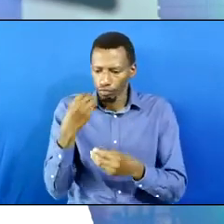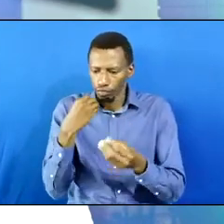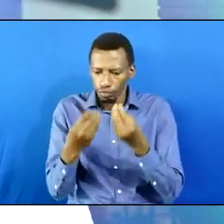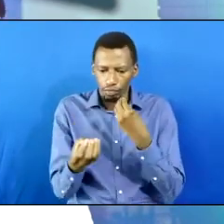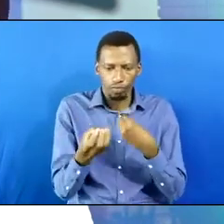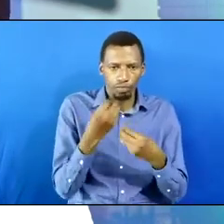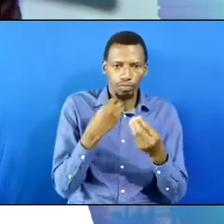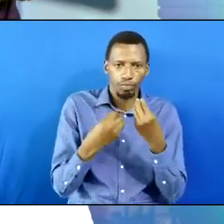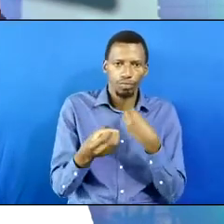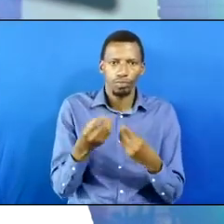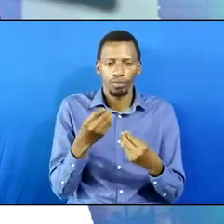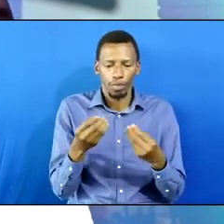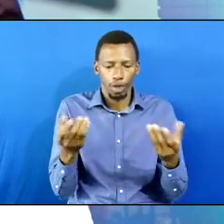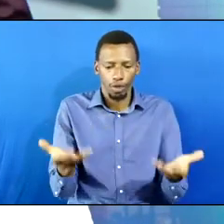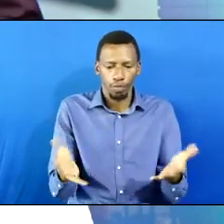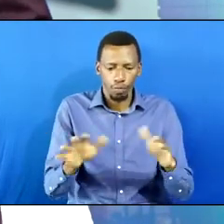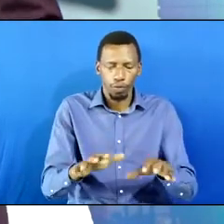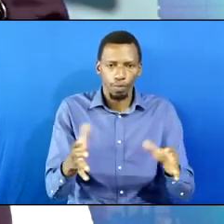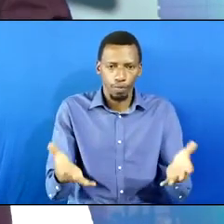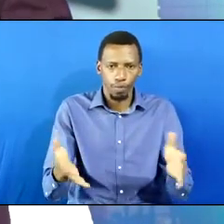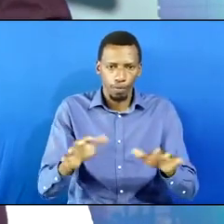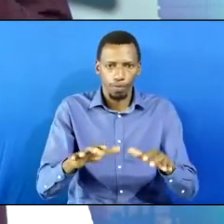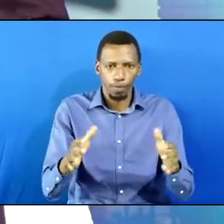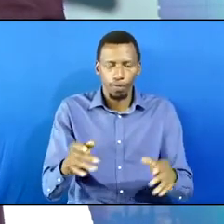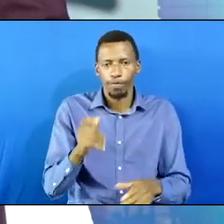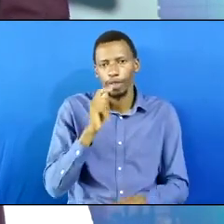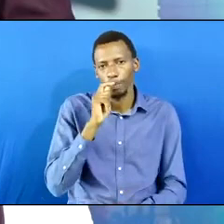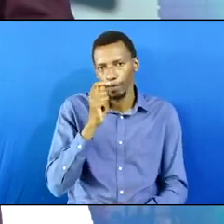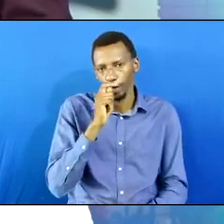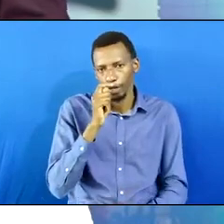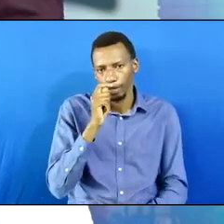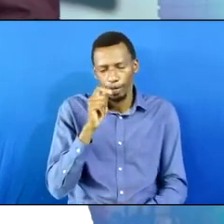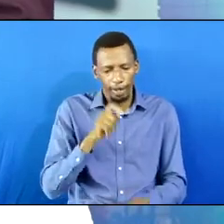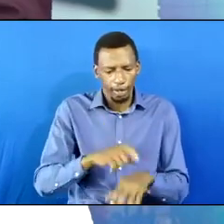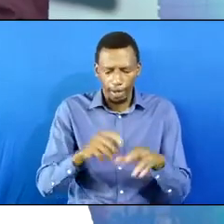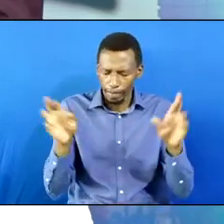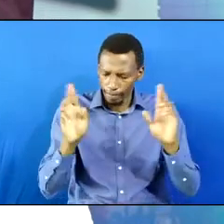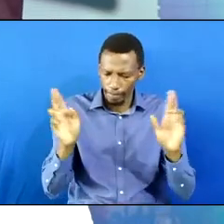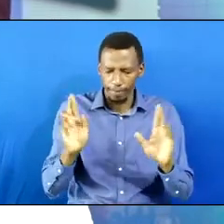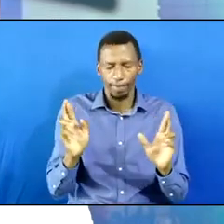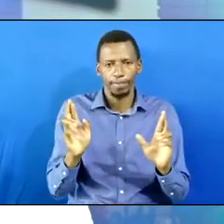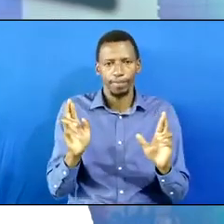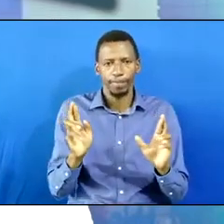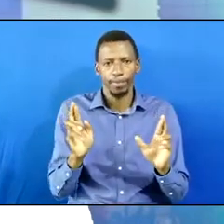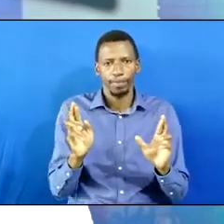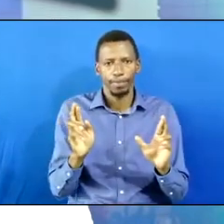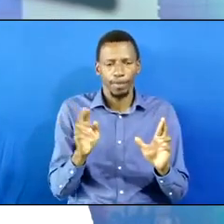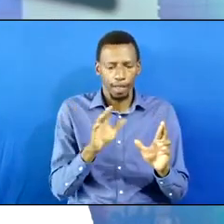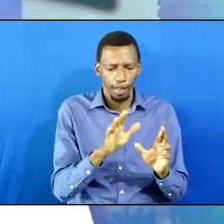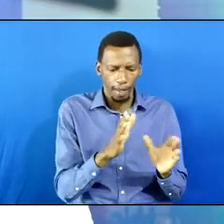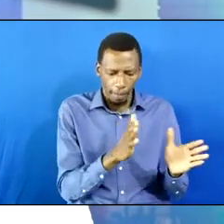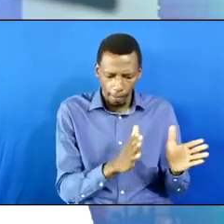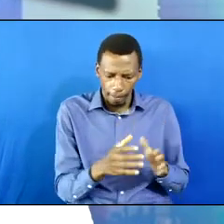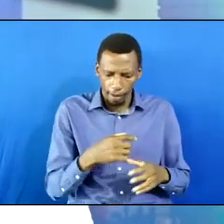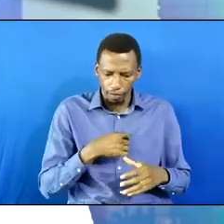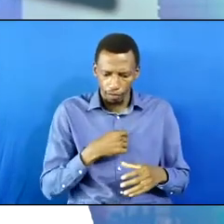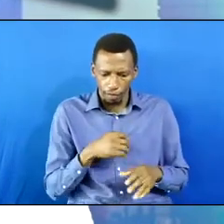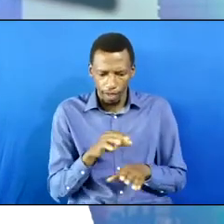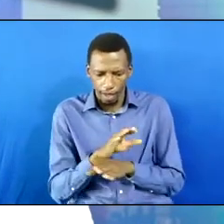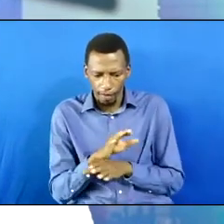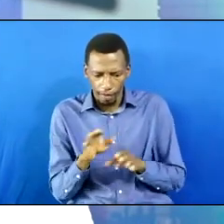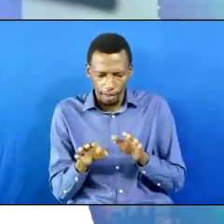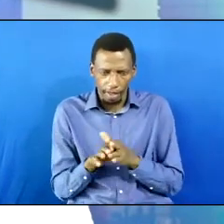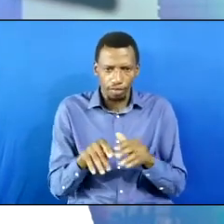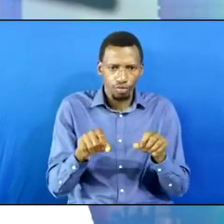meat which were roasted. And they ate when they were very ready, having their loins gathered, having